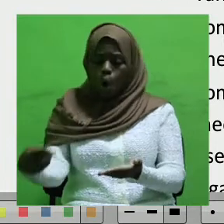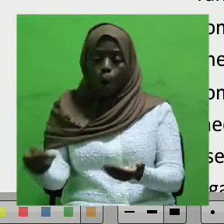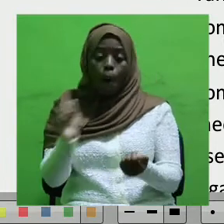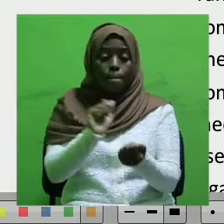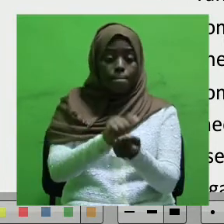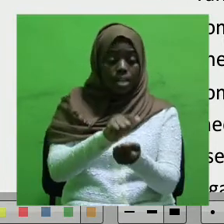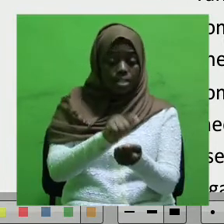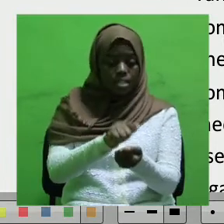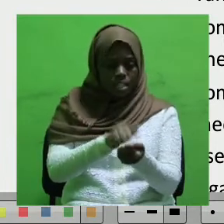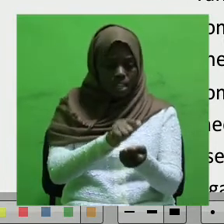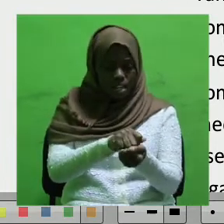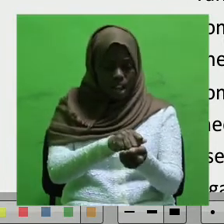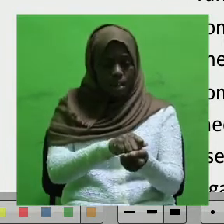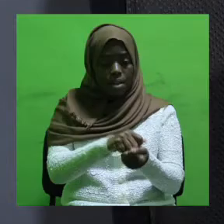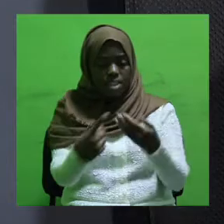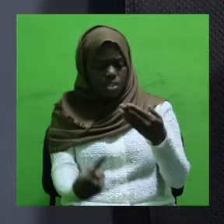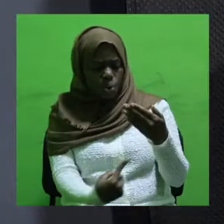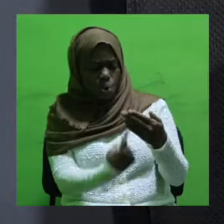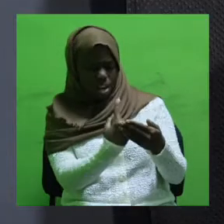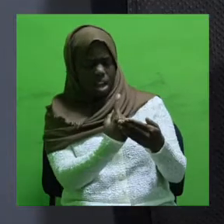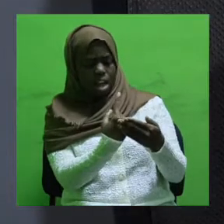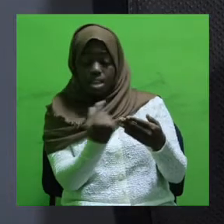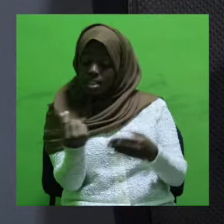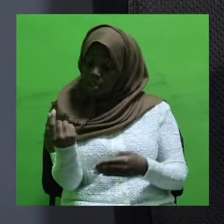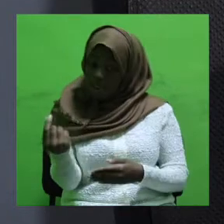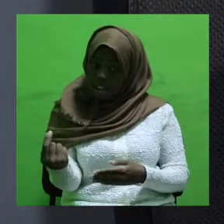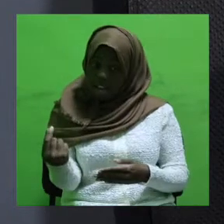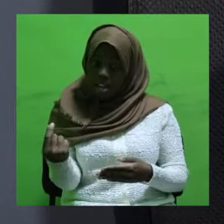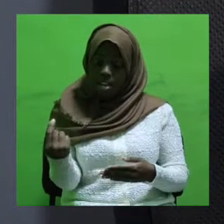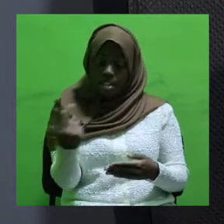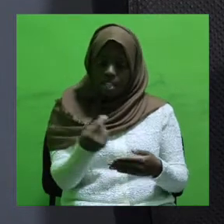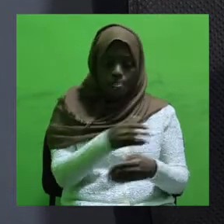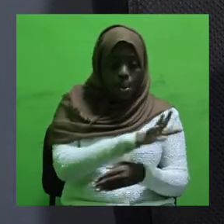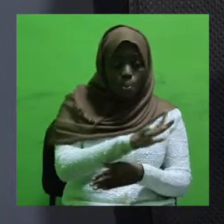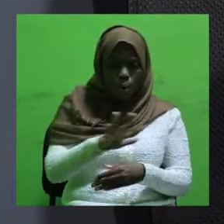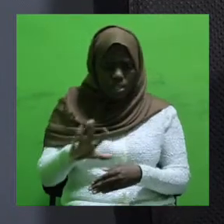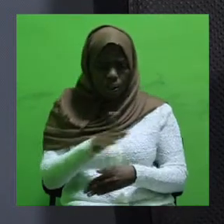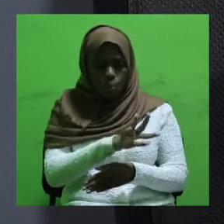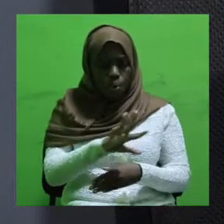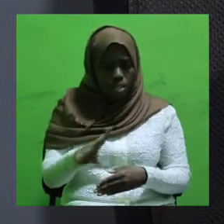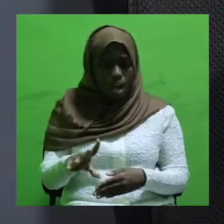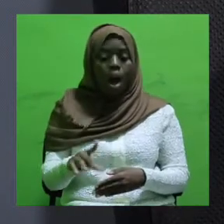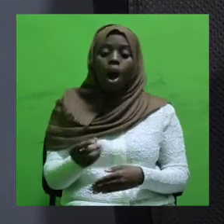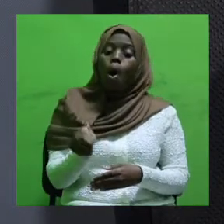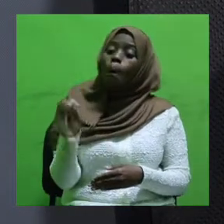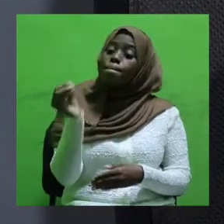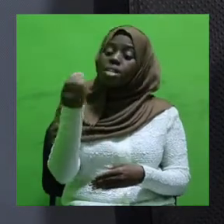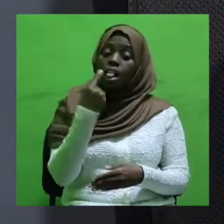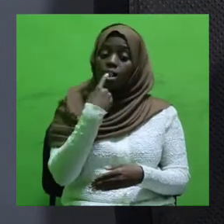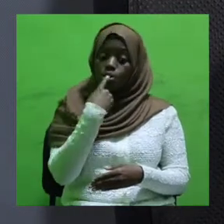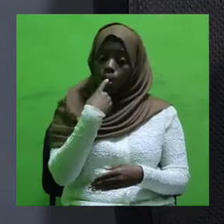materials which are reabsorbed inside the blood. This can be water, these can be mineral salts, these can